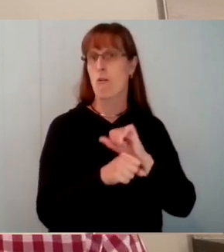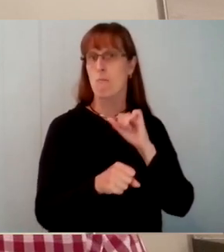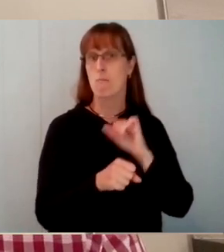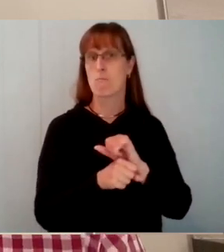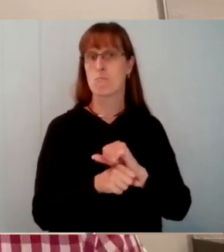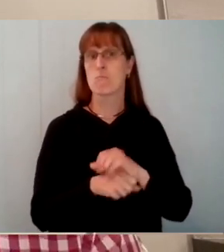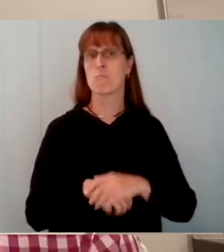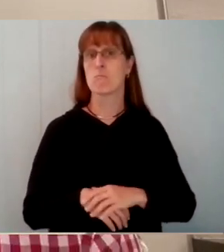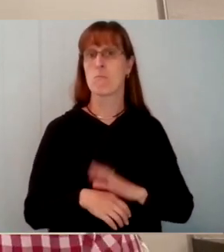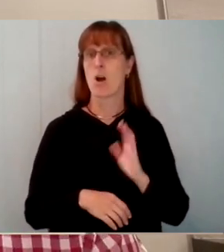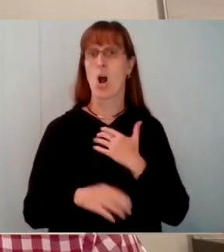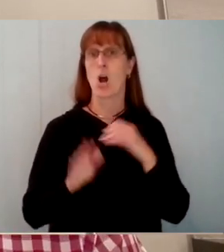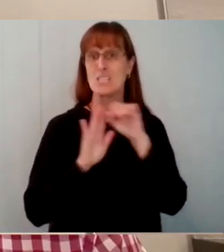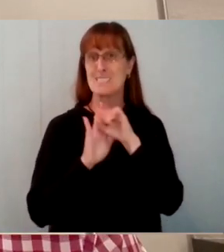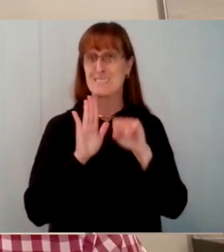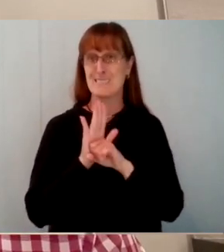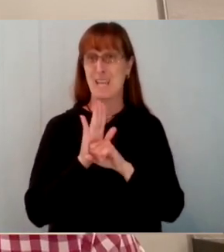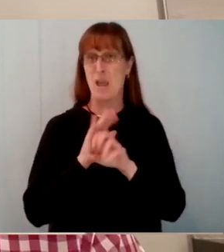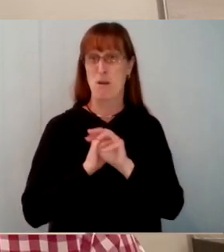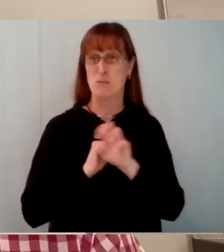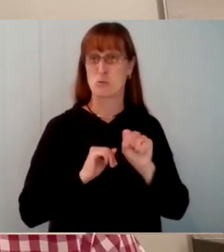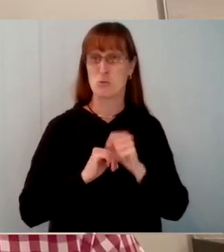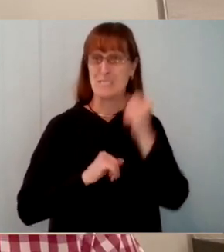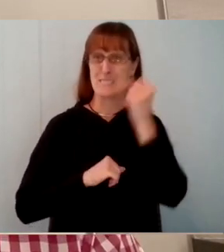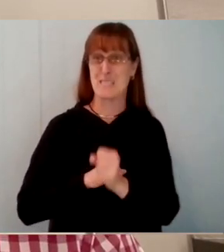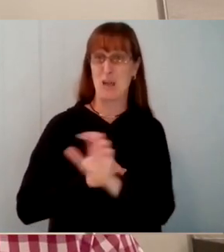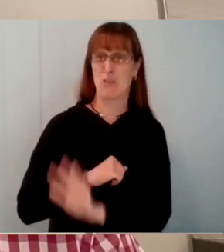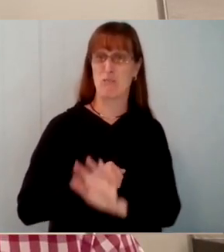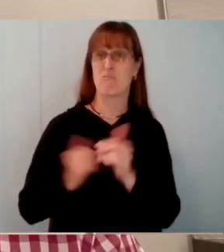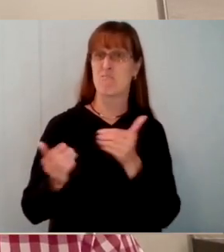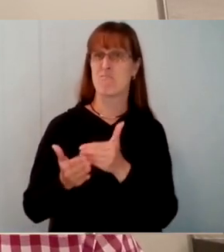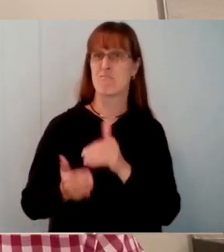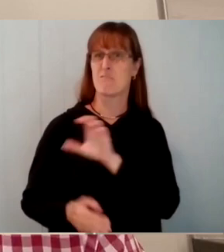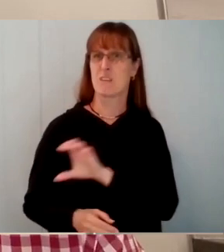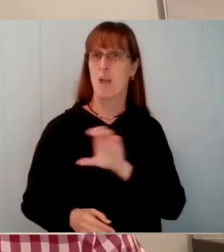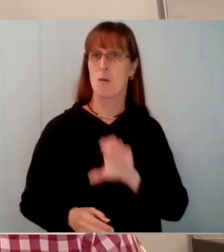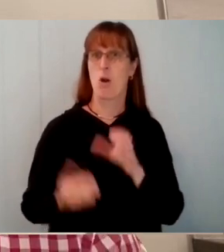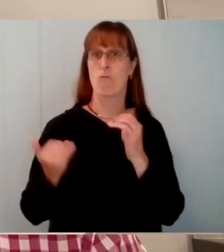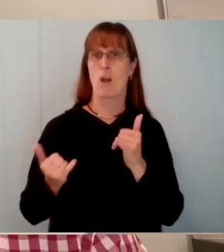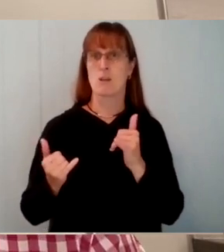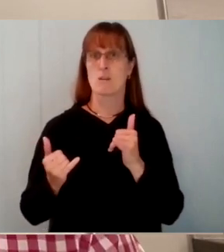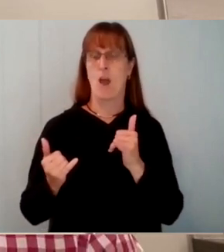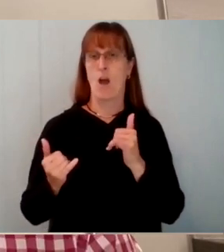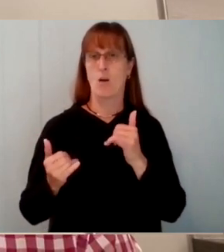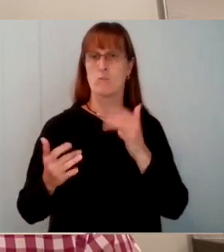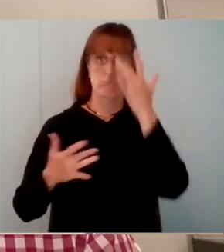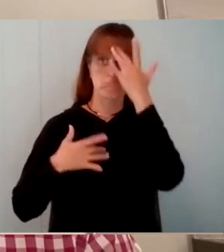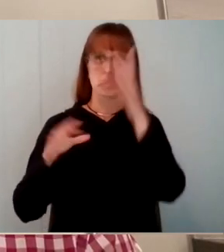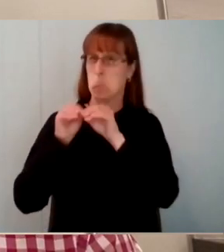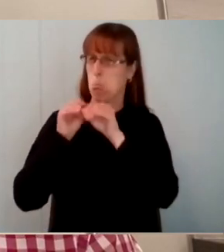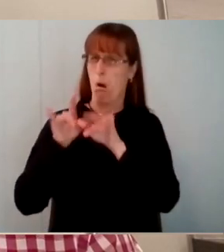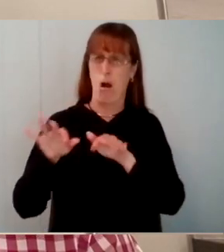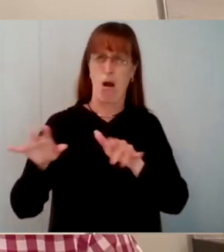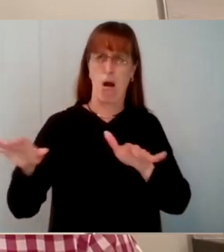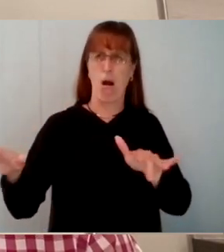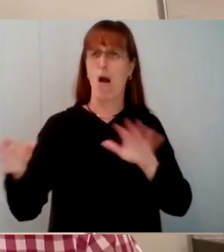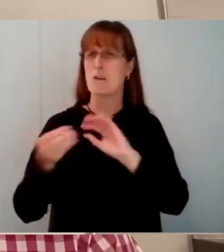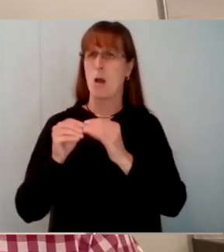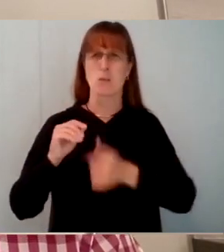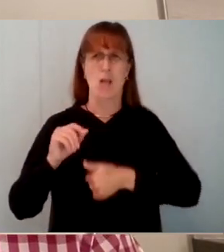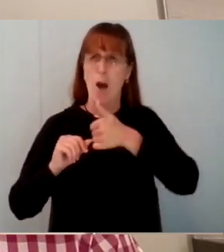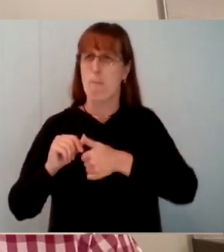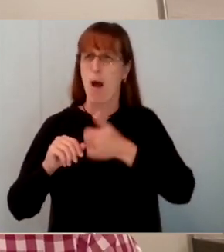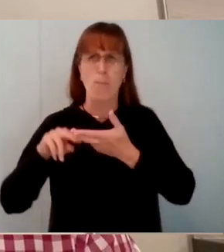especially as you look to the southern tier of our states where it is an incredible heavy caseload and